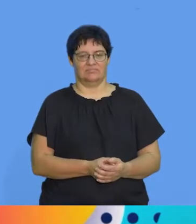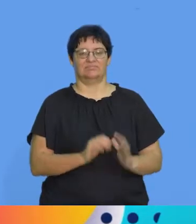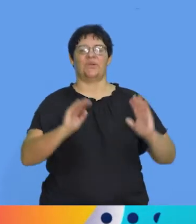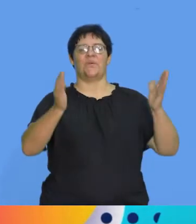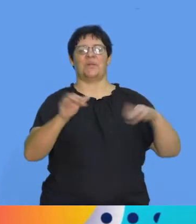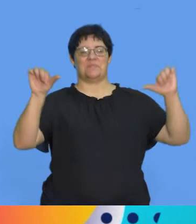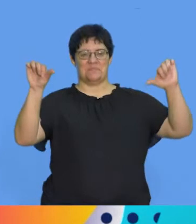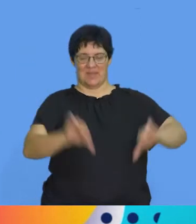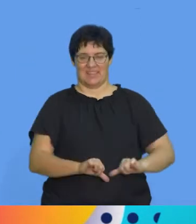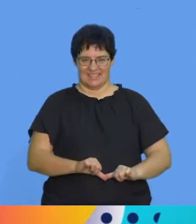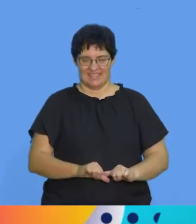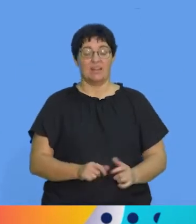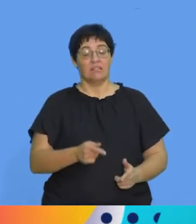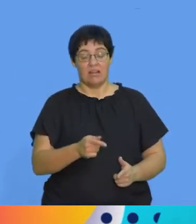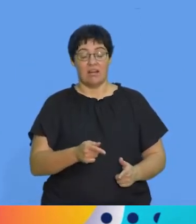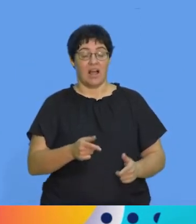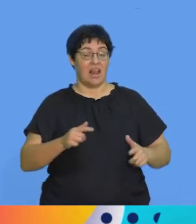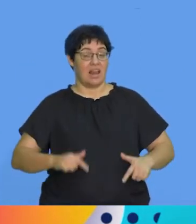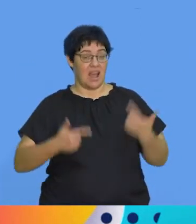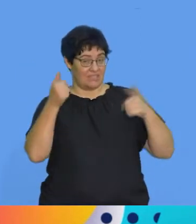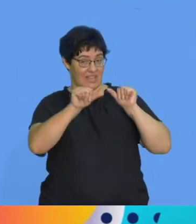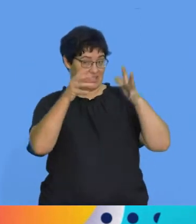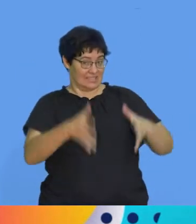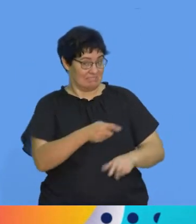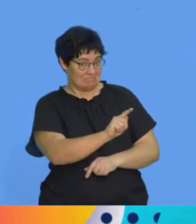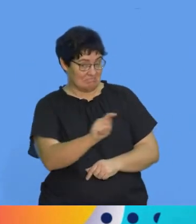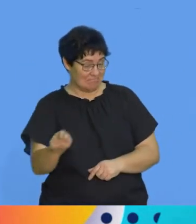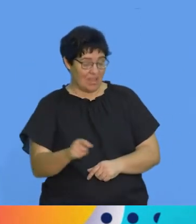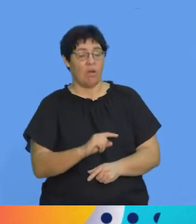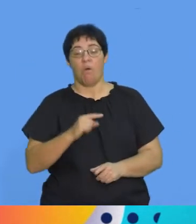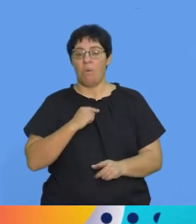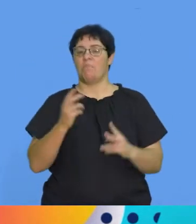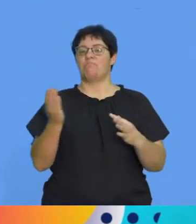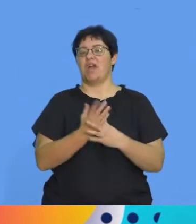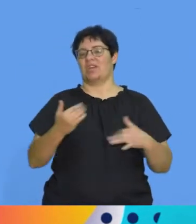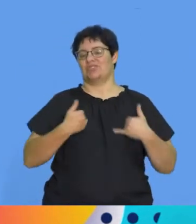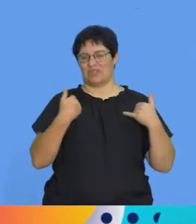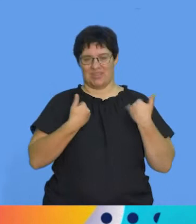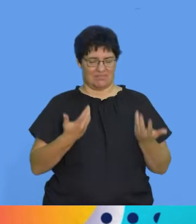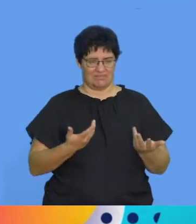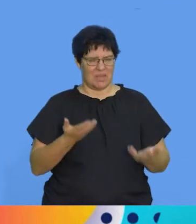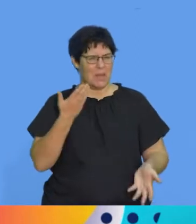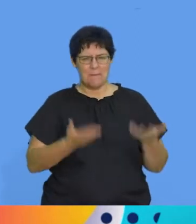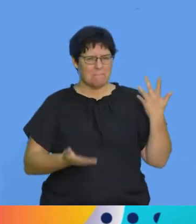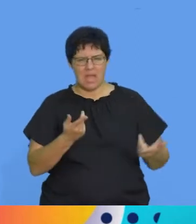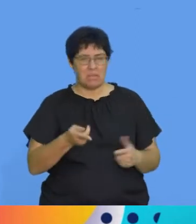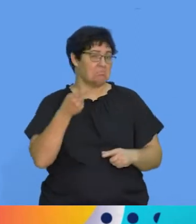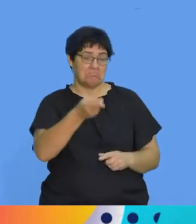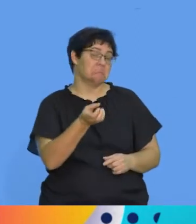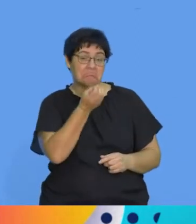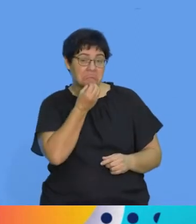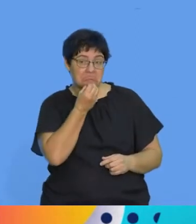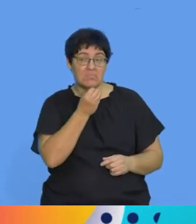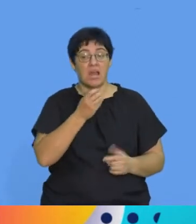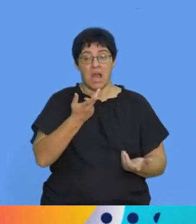Welcome back, Life Scientists. I hope you had a nice little break there, and maybe you had a monosaccharide.